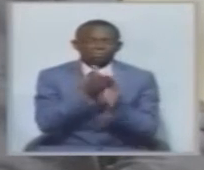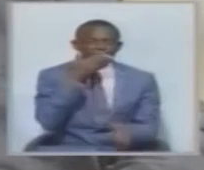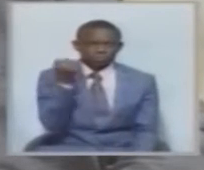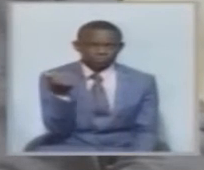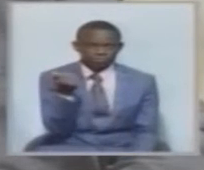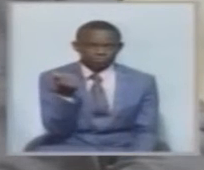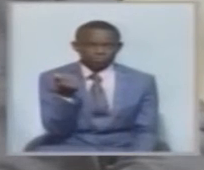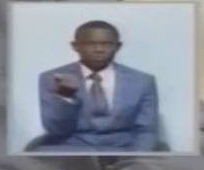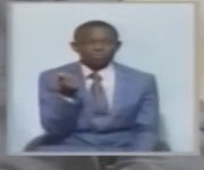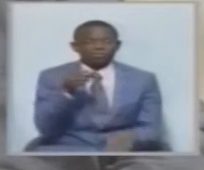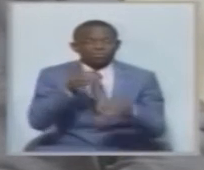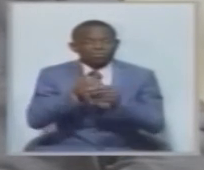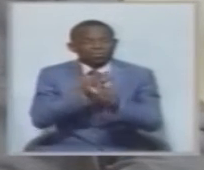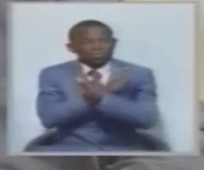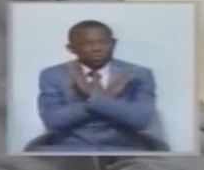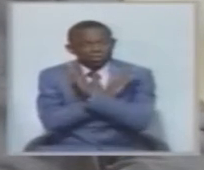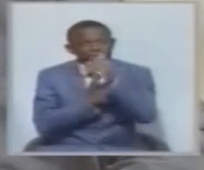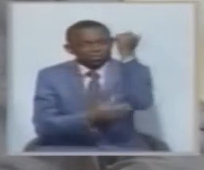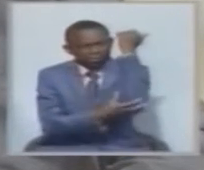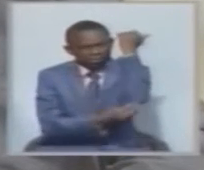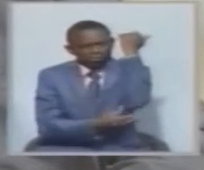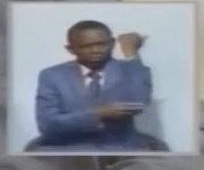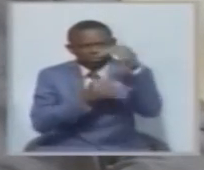poverty levels, especially extreme